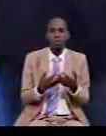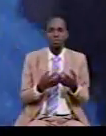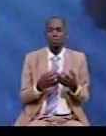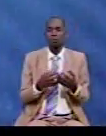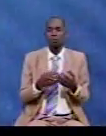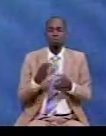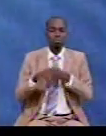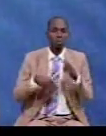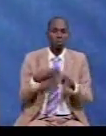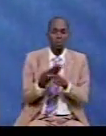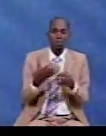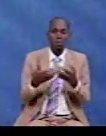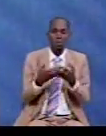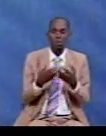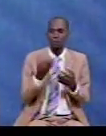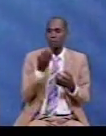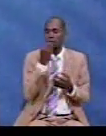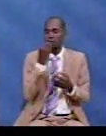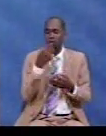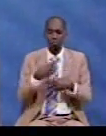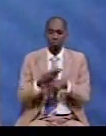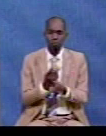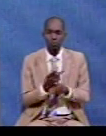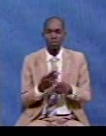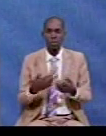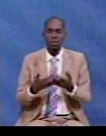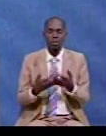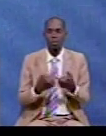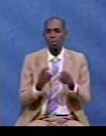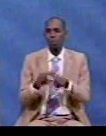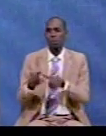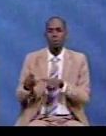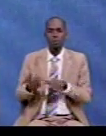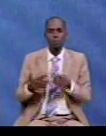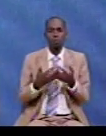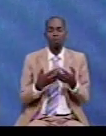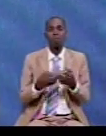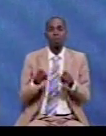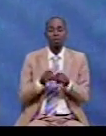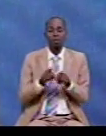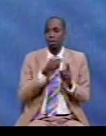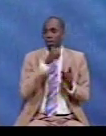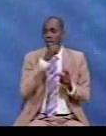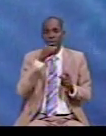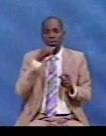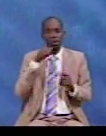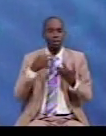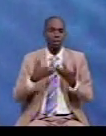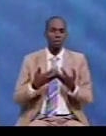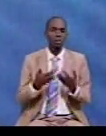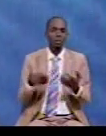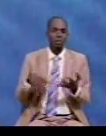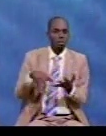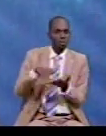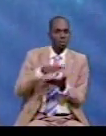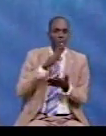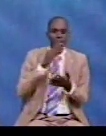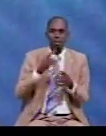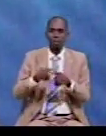forth, agricultural engineering. So these are areas you can offer. You can take them up at any